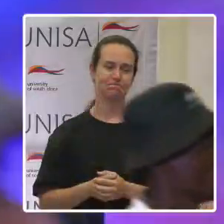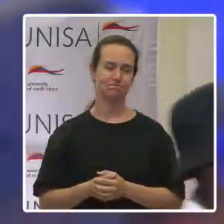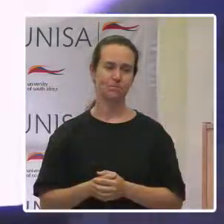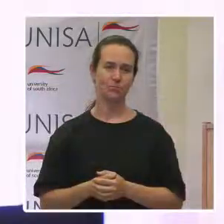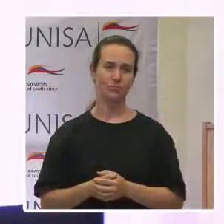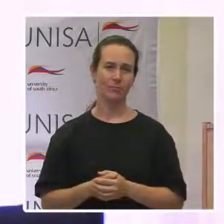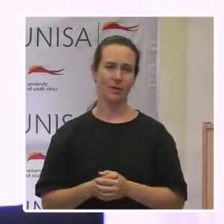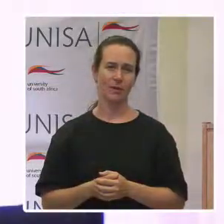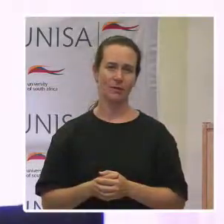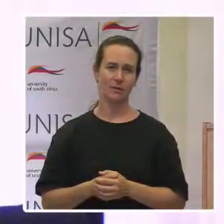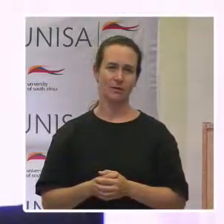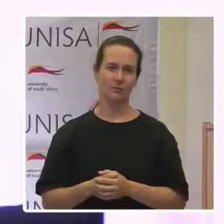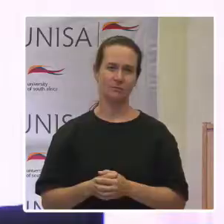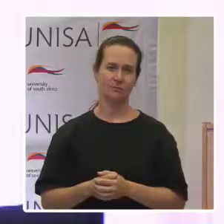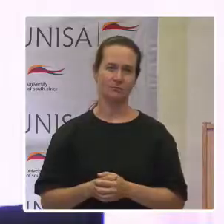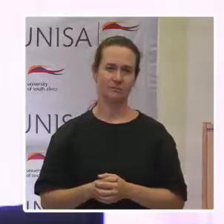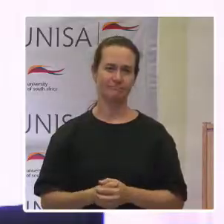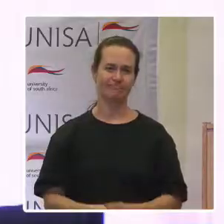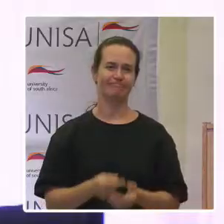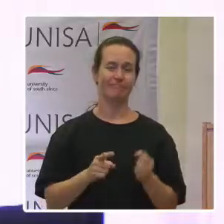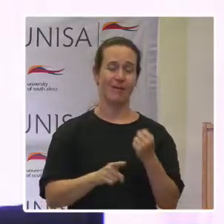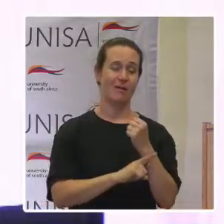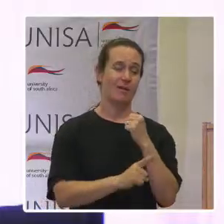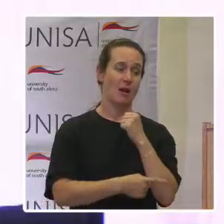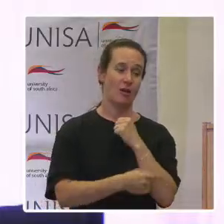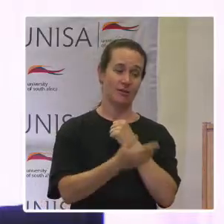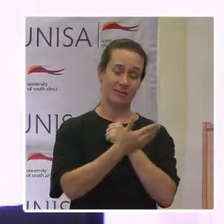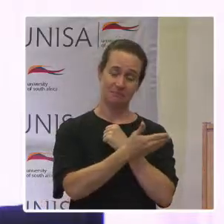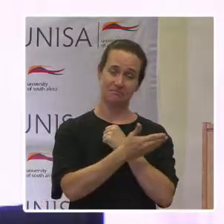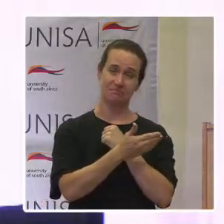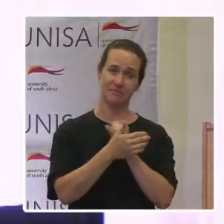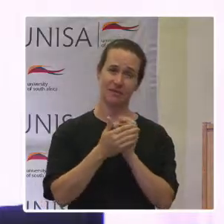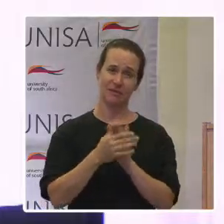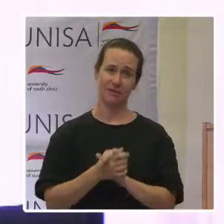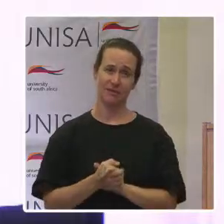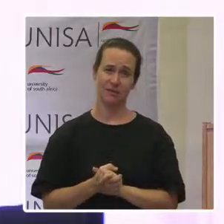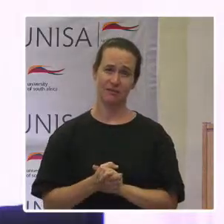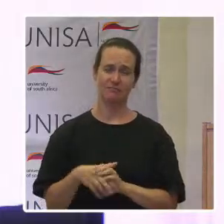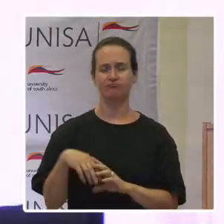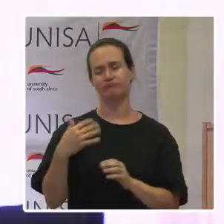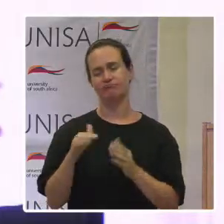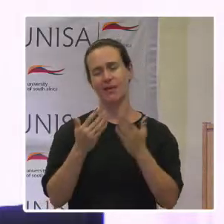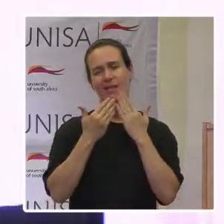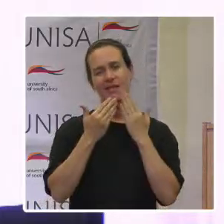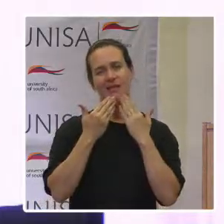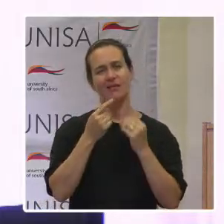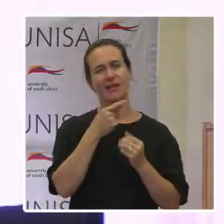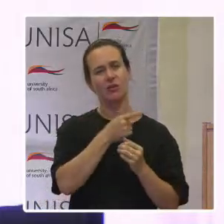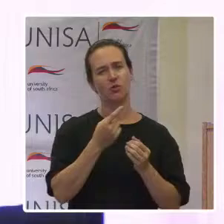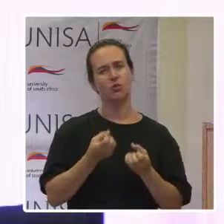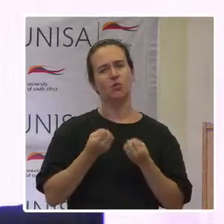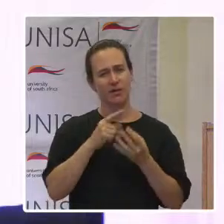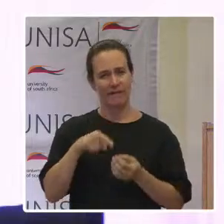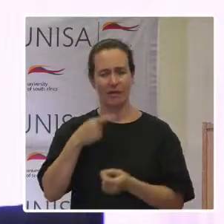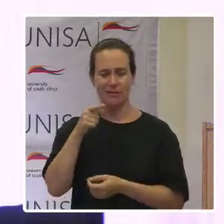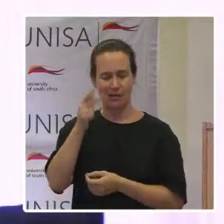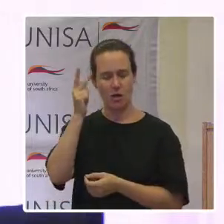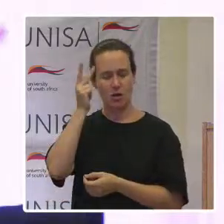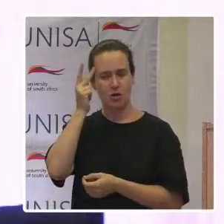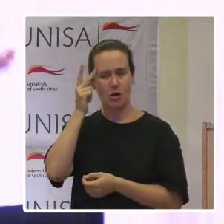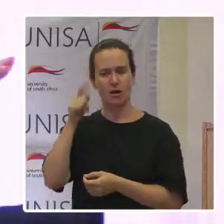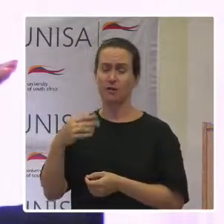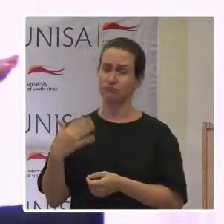And lastly, with you, Captain, I must say that thank you for giving us that knowledge. It's